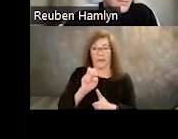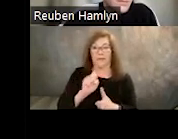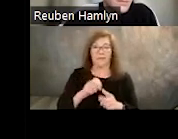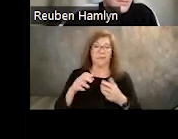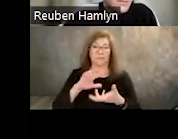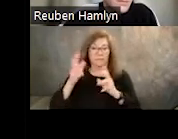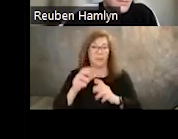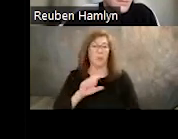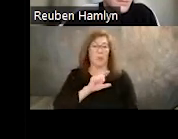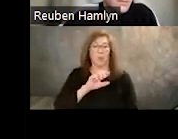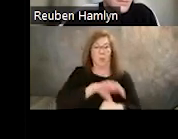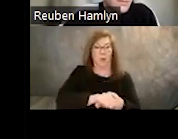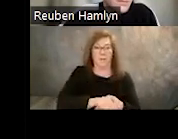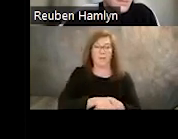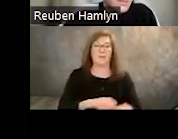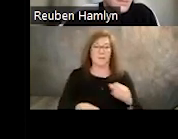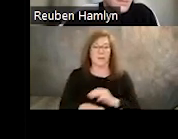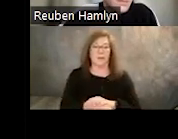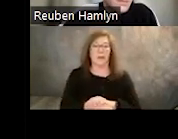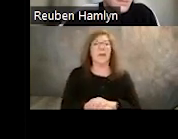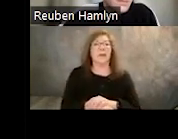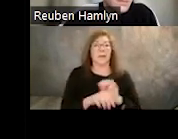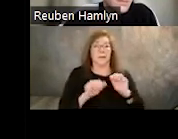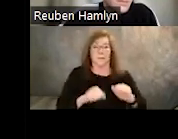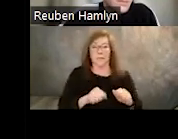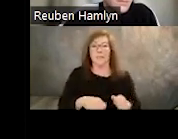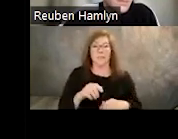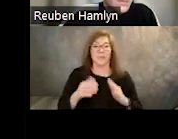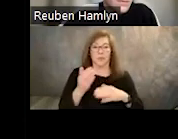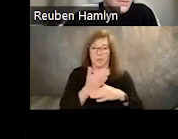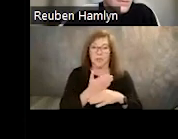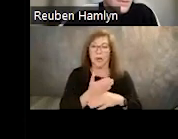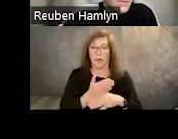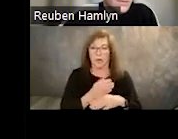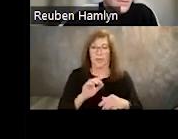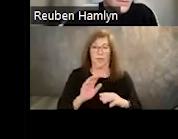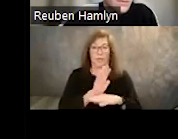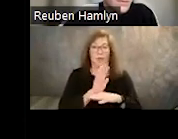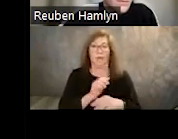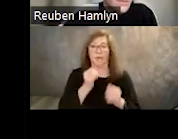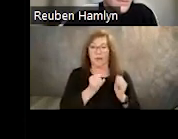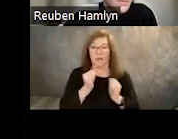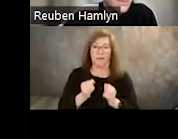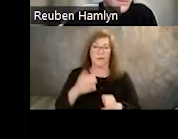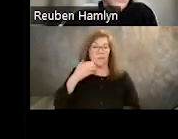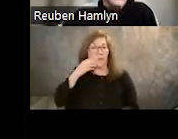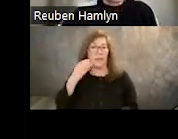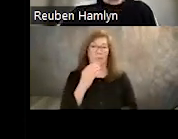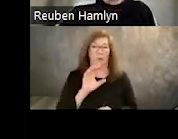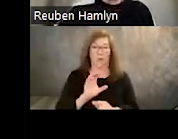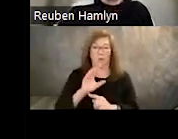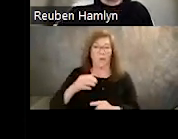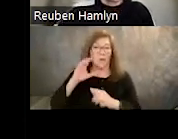And crucial to that is also the ability to share that footage. For every individual to pull out their camera or their